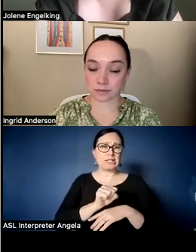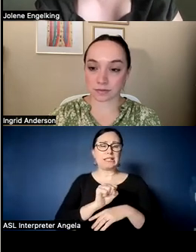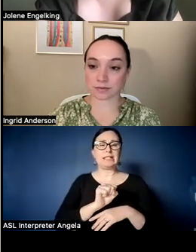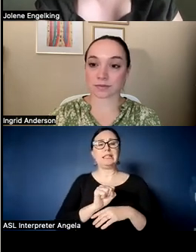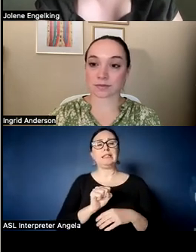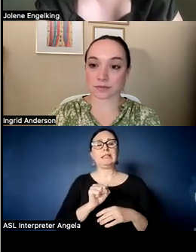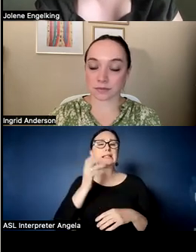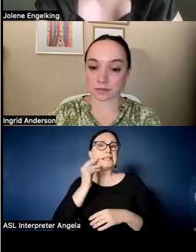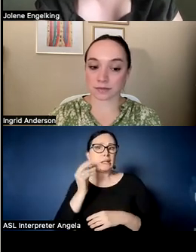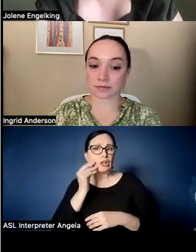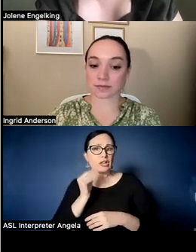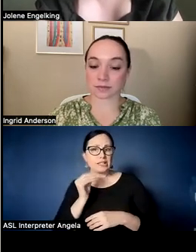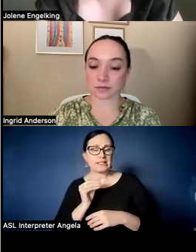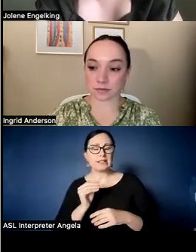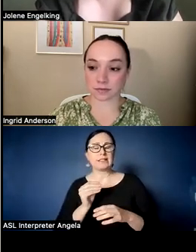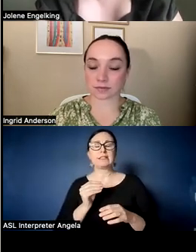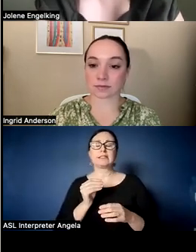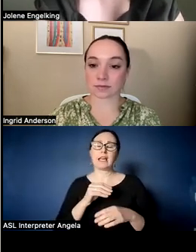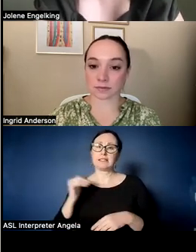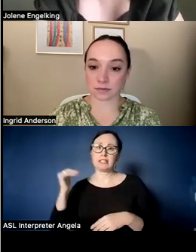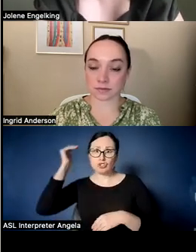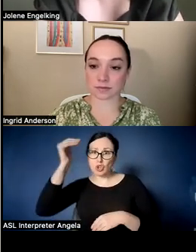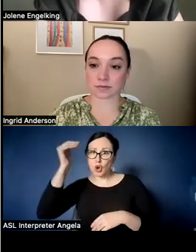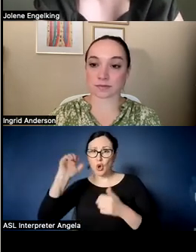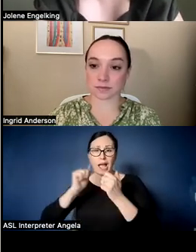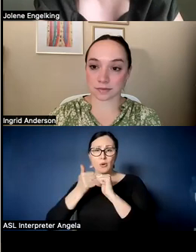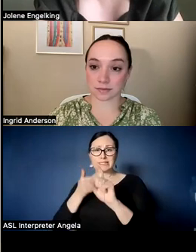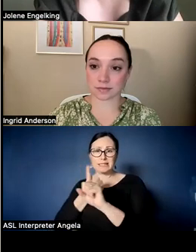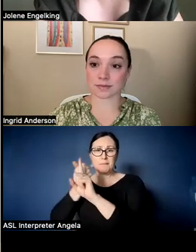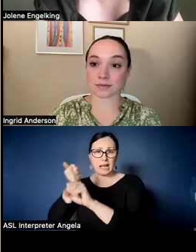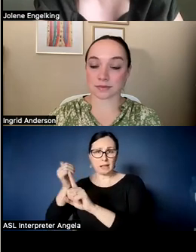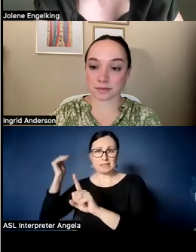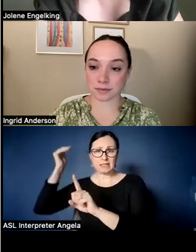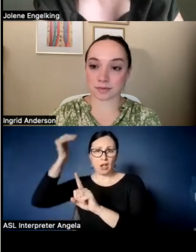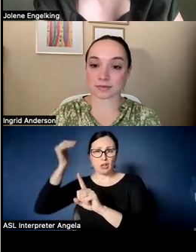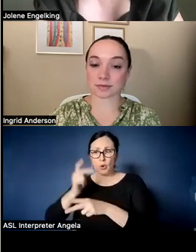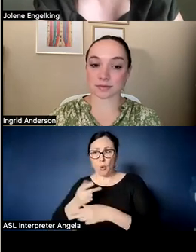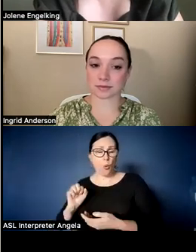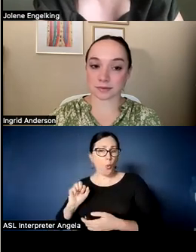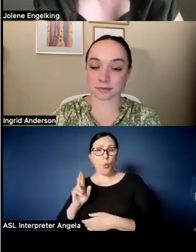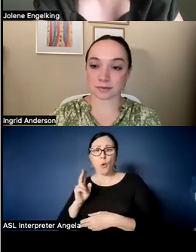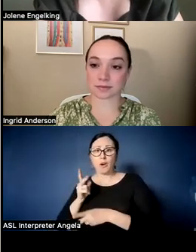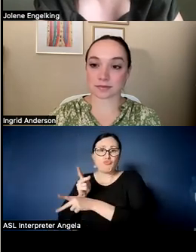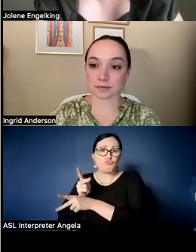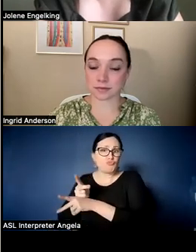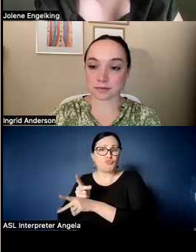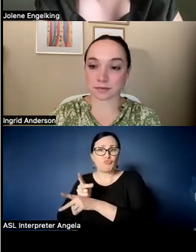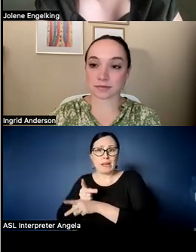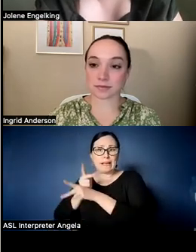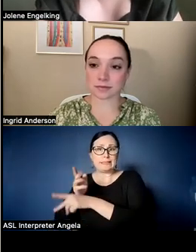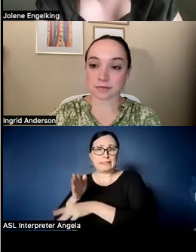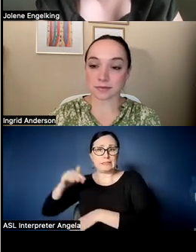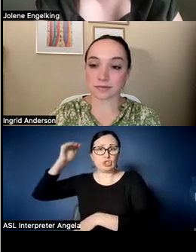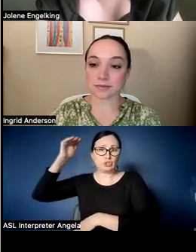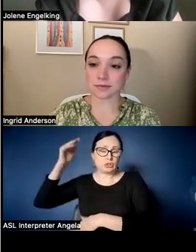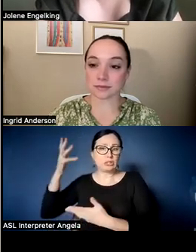non-consensual, and how that may be impacting them as we're raising our children, as we are kind of navigating life and going